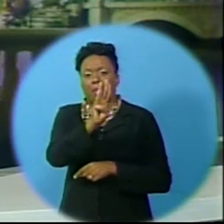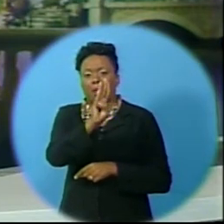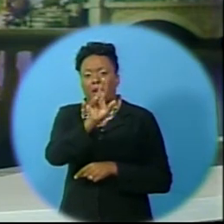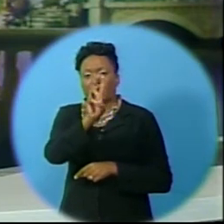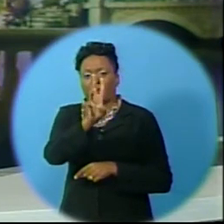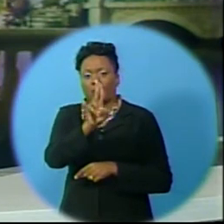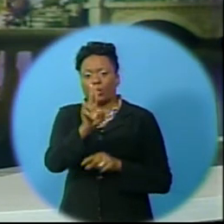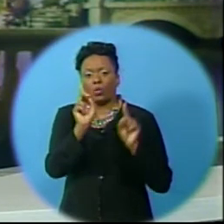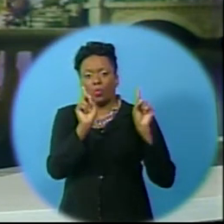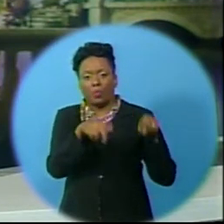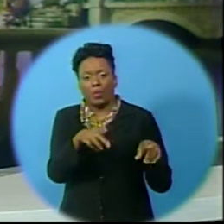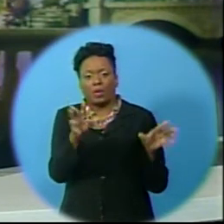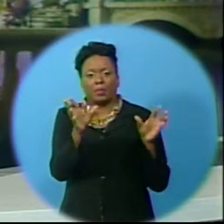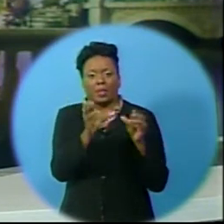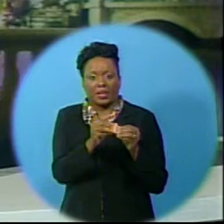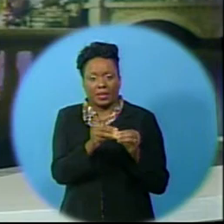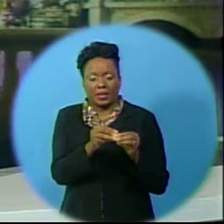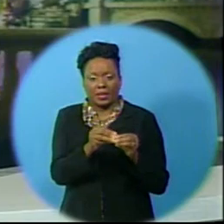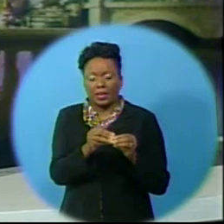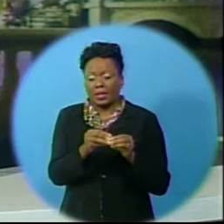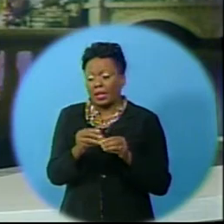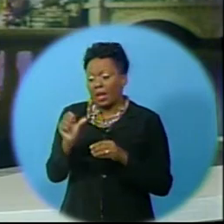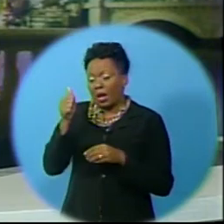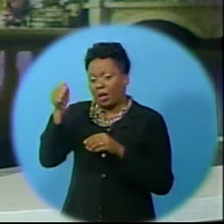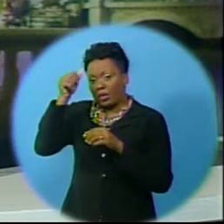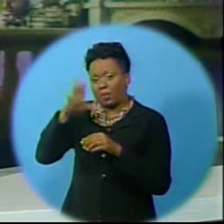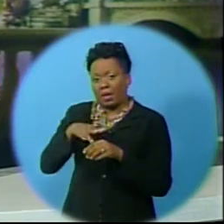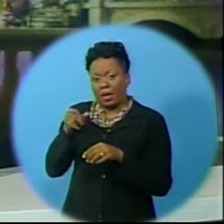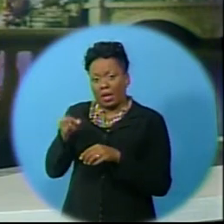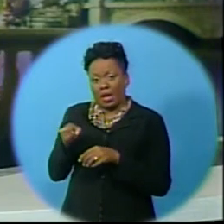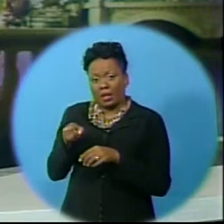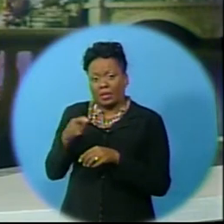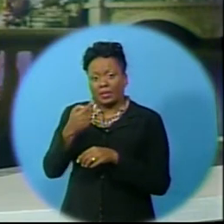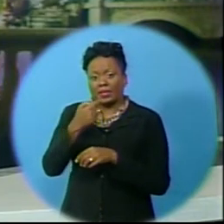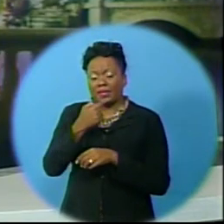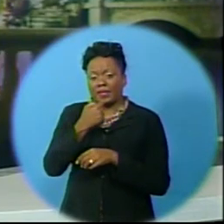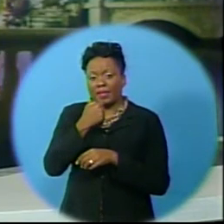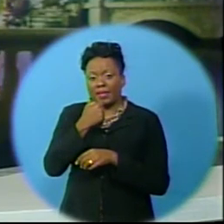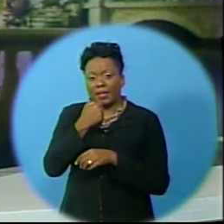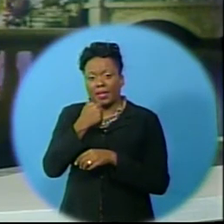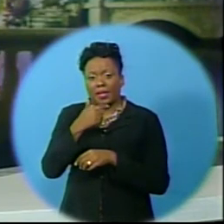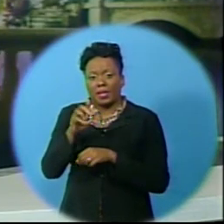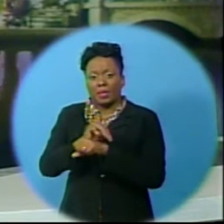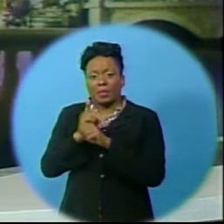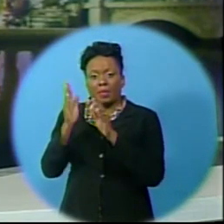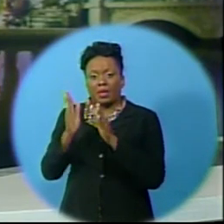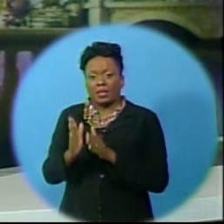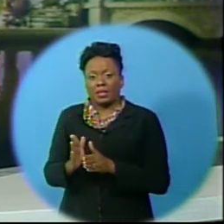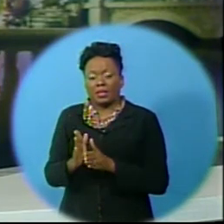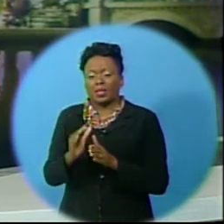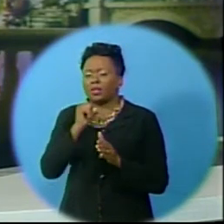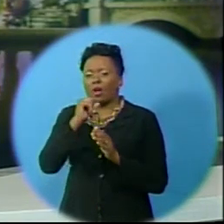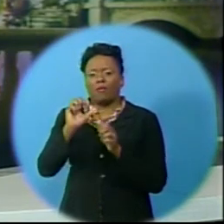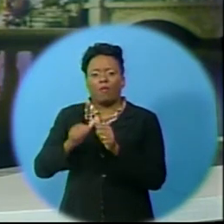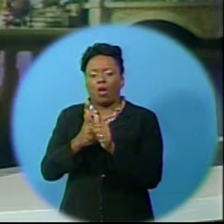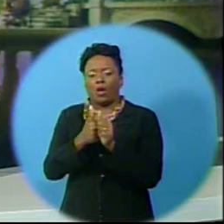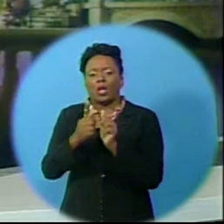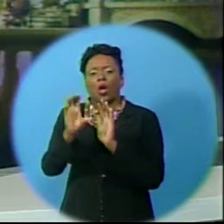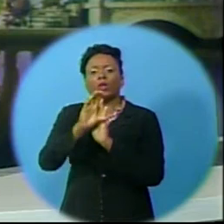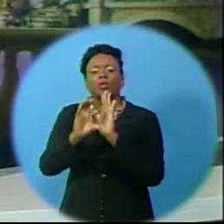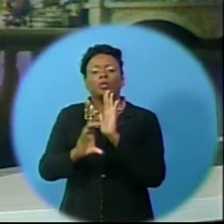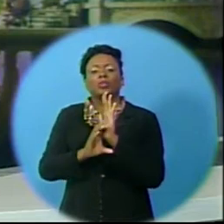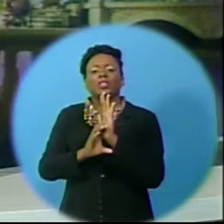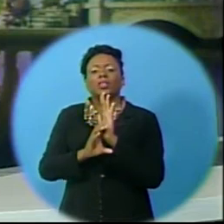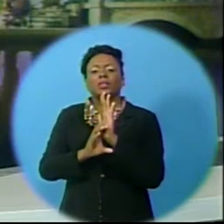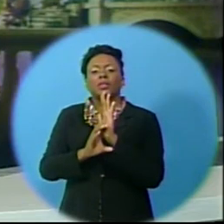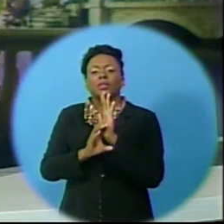Public Workers and the Barbados Workers Union. Mr. Franklin claimed it would be unconstitutional for the minister to guarantee any appointments to